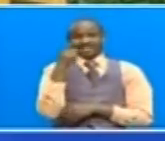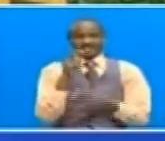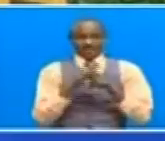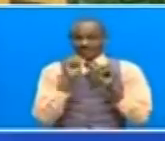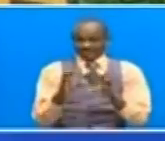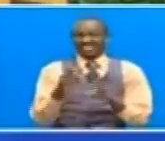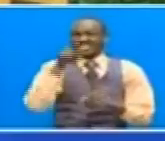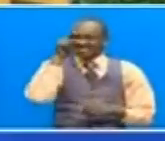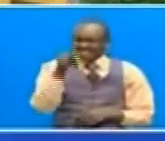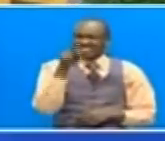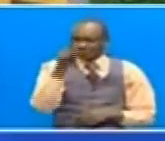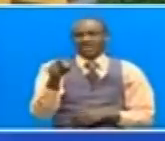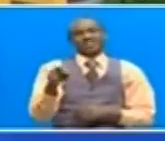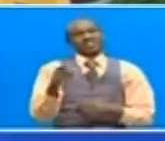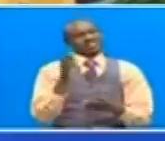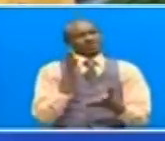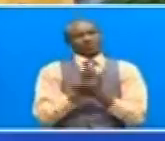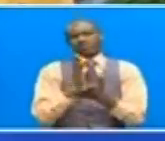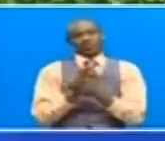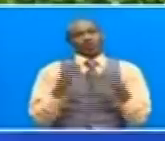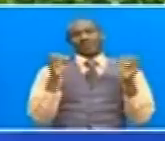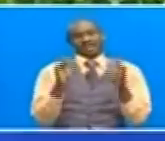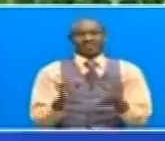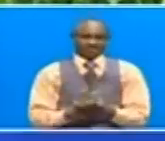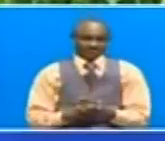the exercise has not been voluntary.